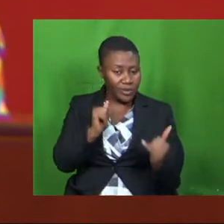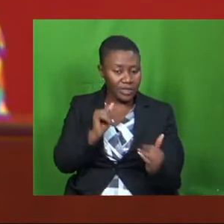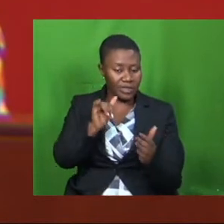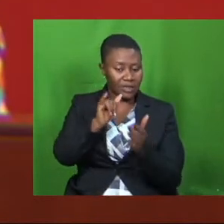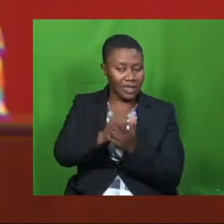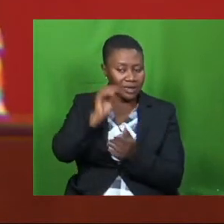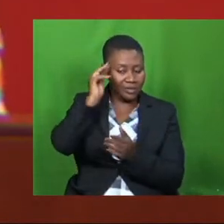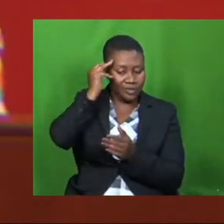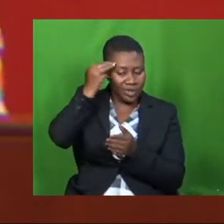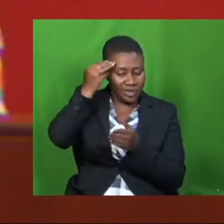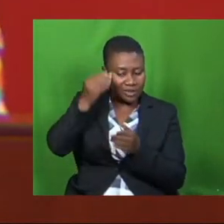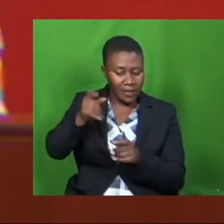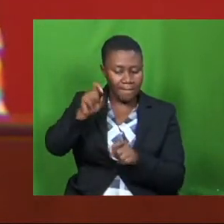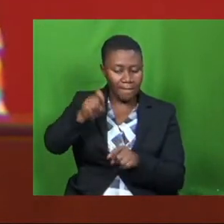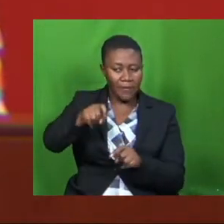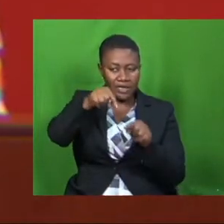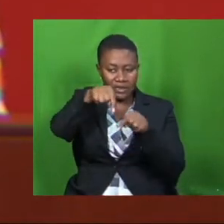House.